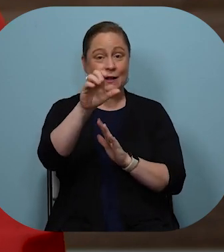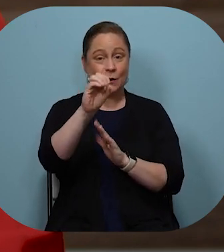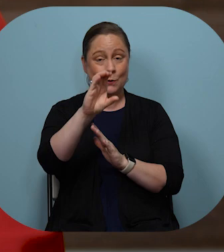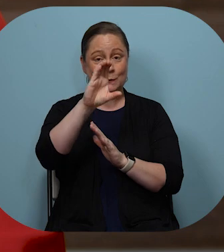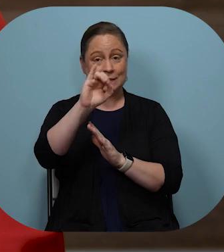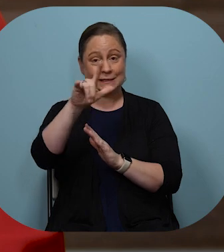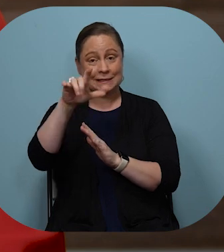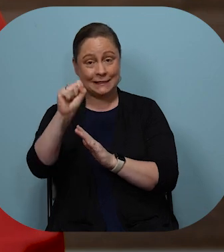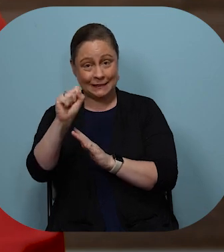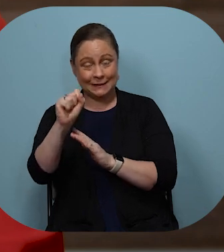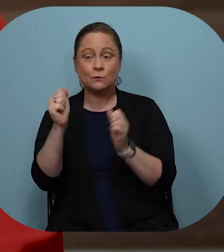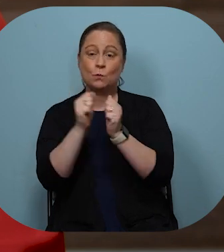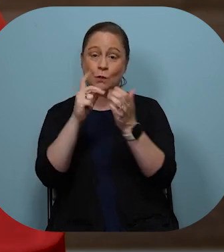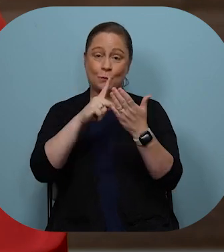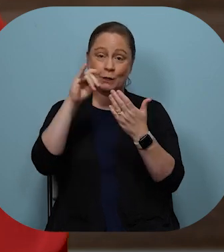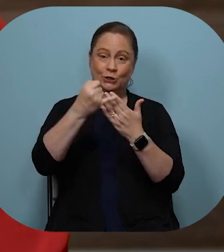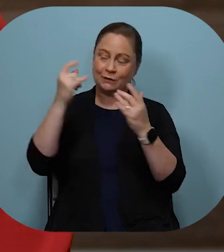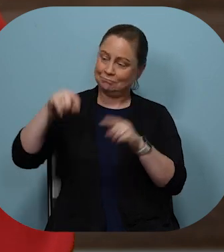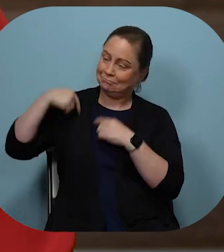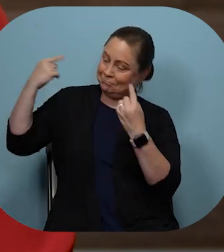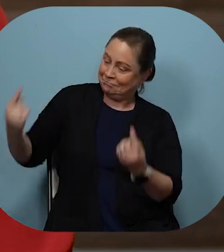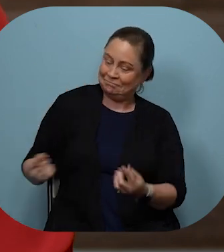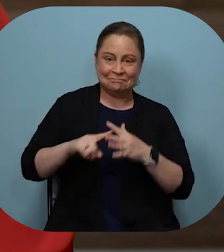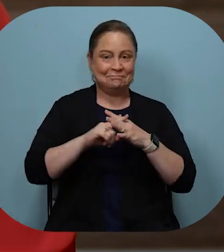of this project from the very beginning.